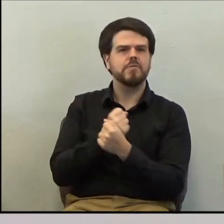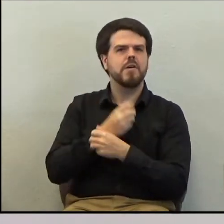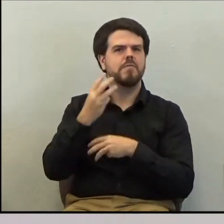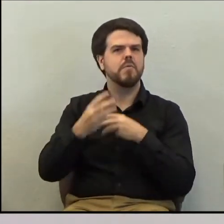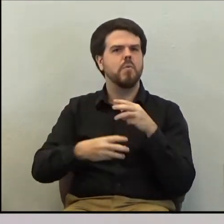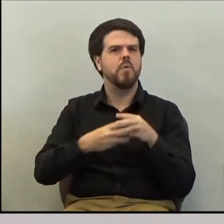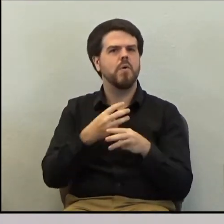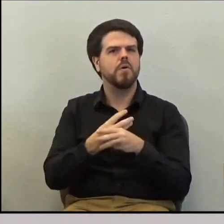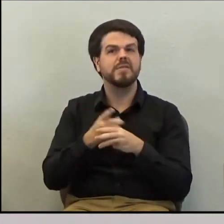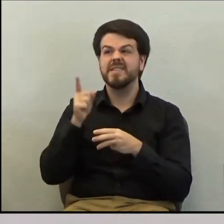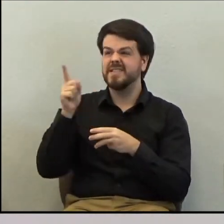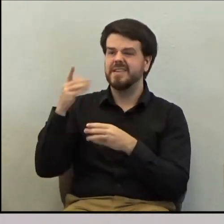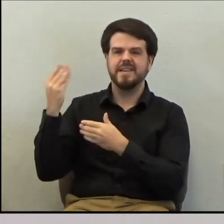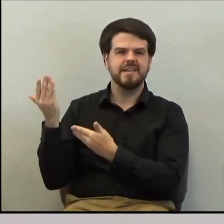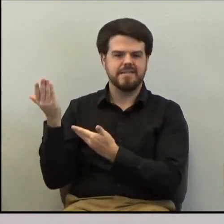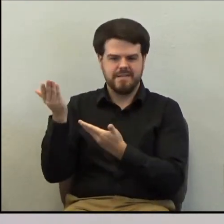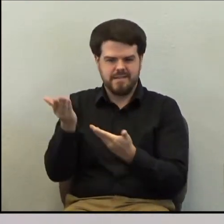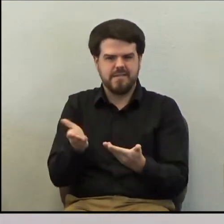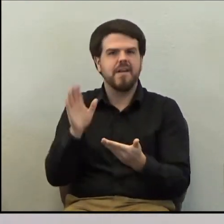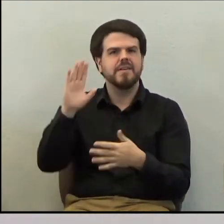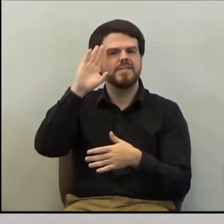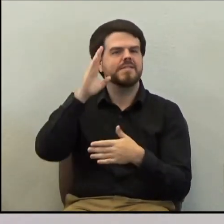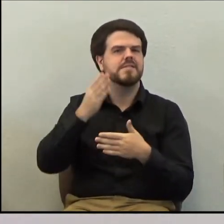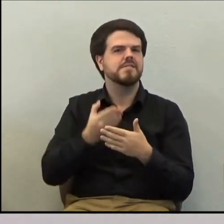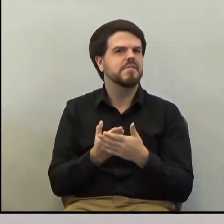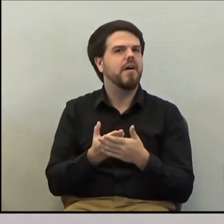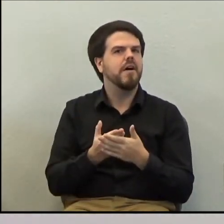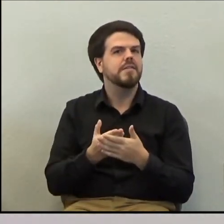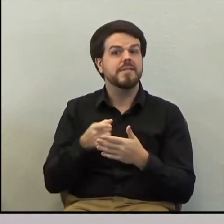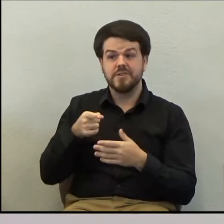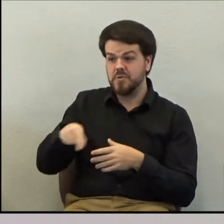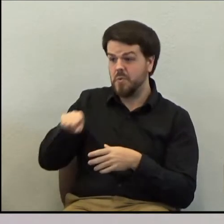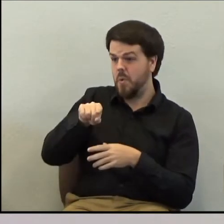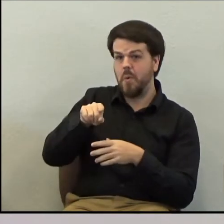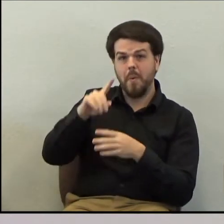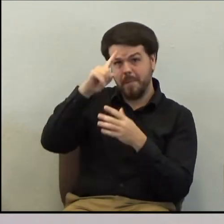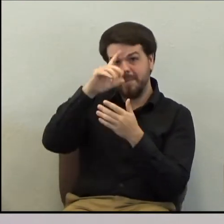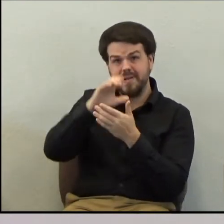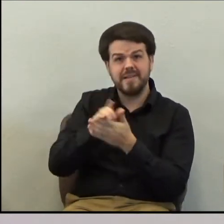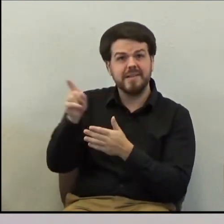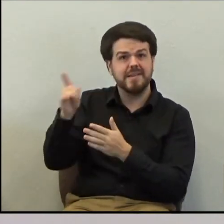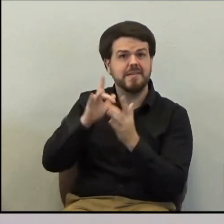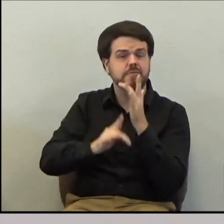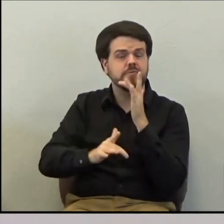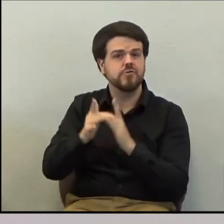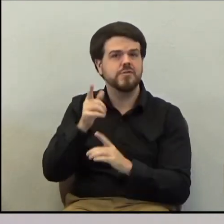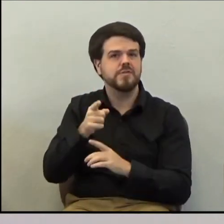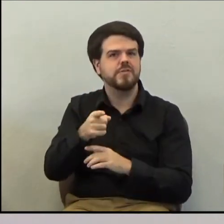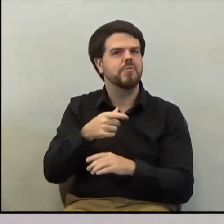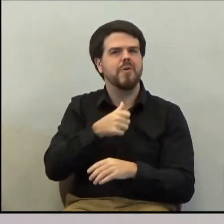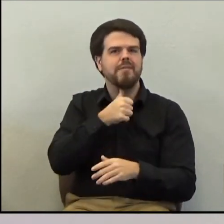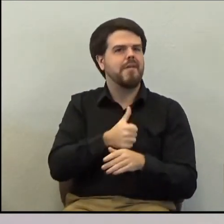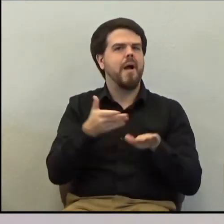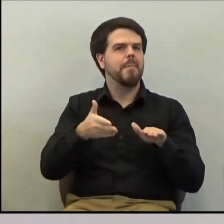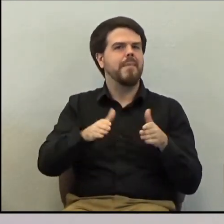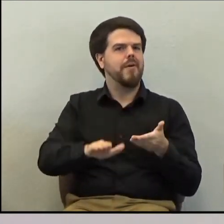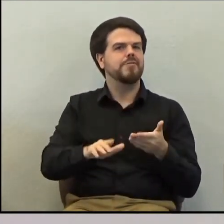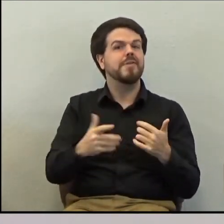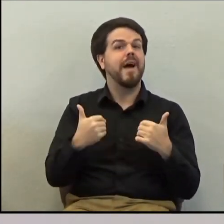Son, that whosoever believes in him shall not perish but have everlasting life. It's there. We don't have to